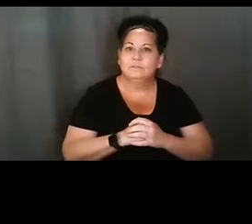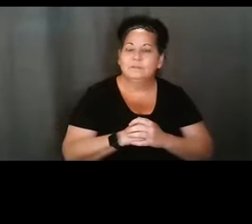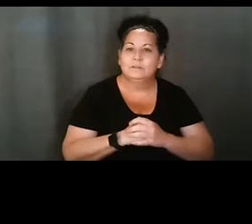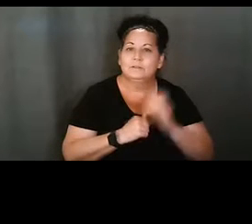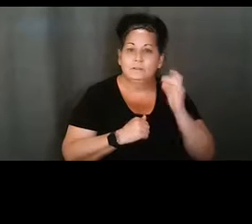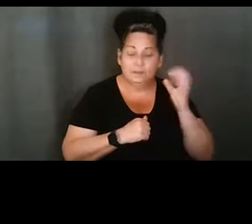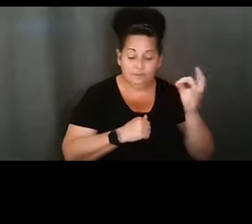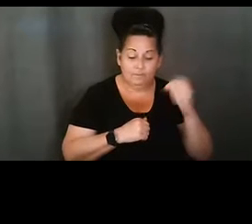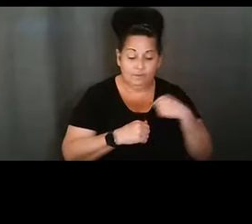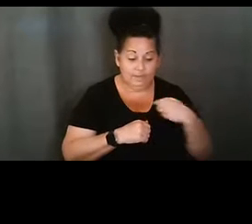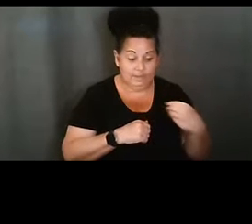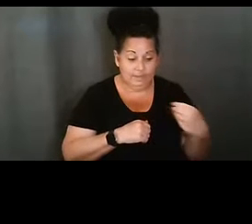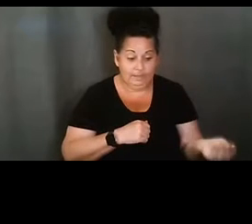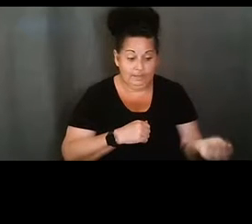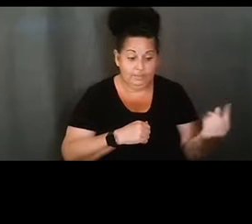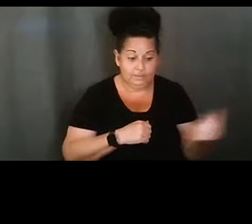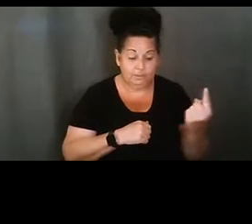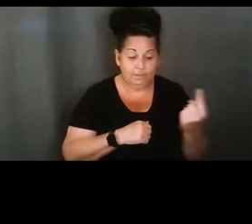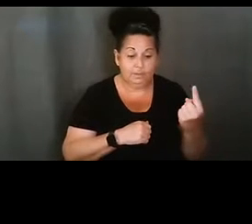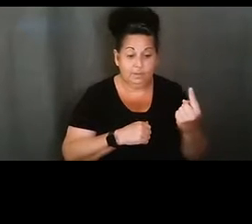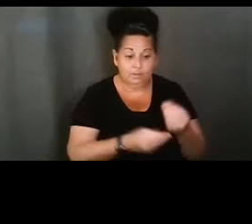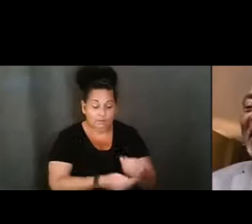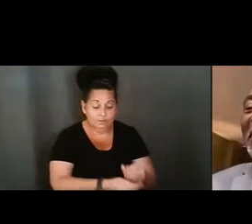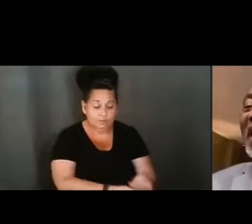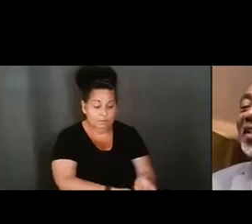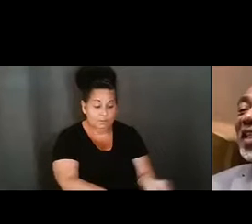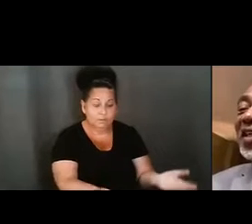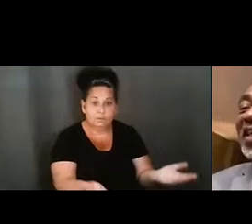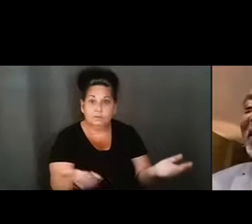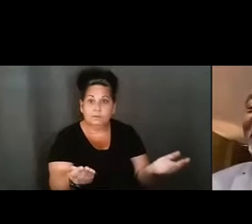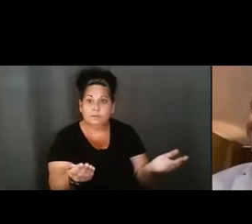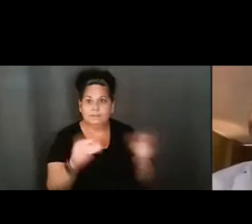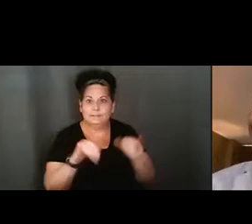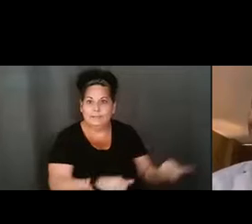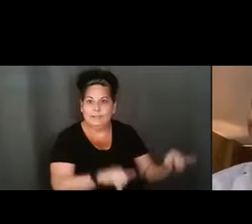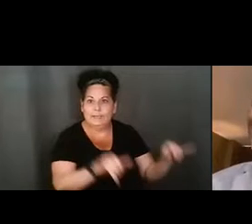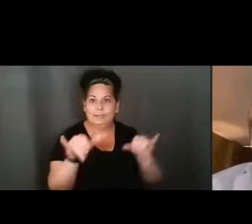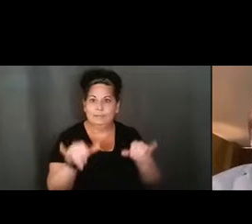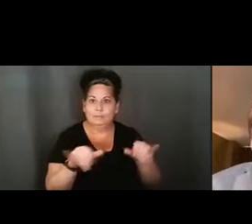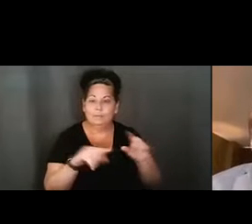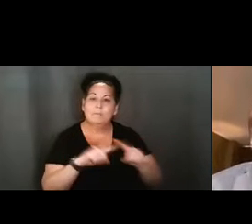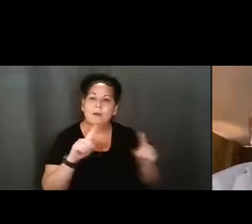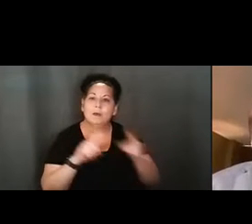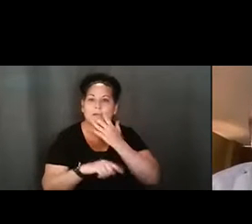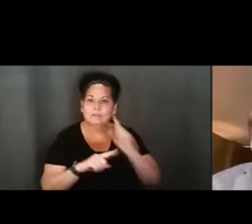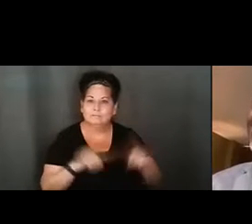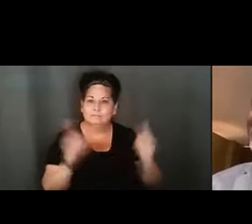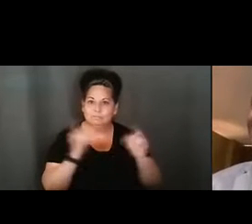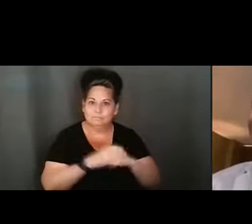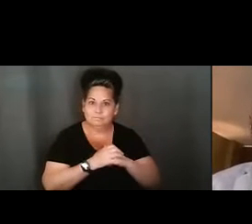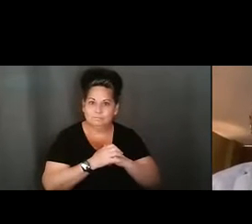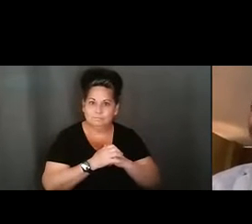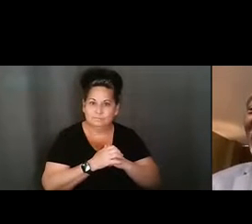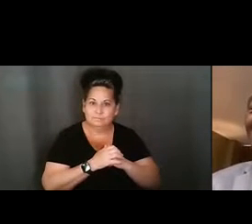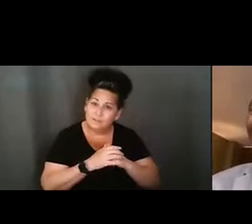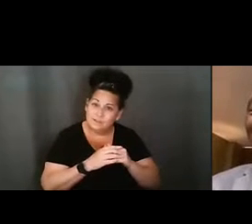to give them something, I give them all the same thing, but I still give them a different color. You would think that you give them all the same